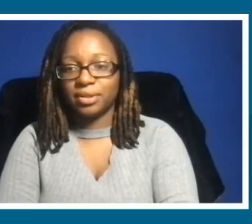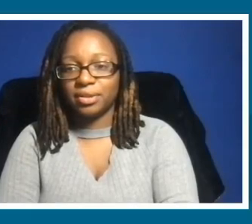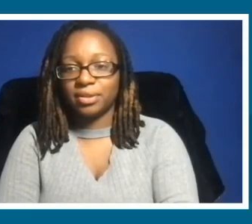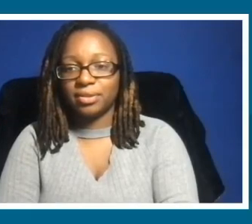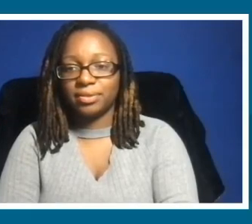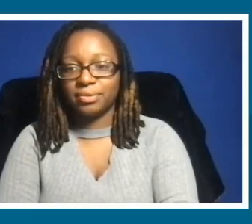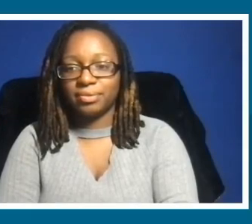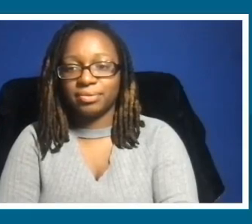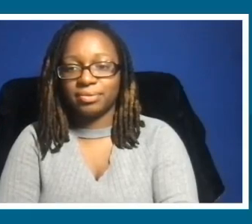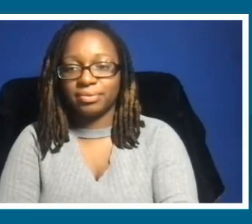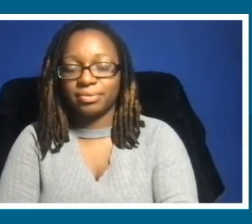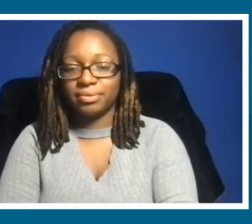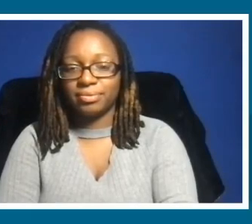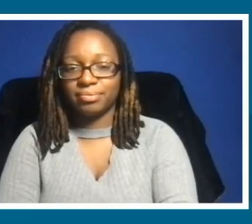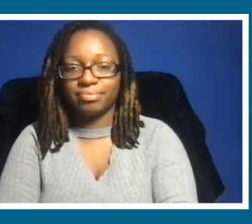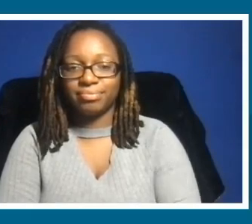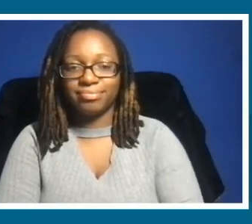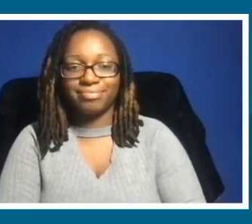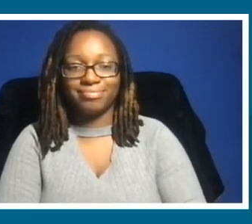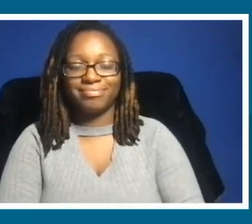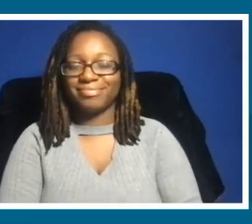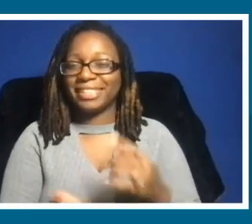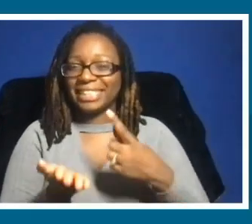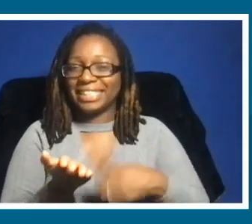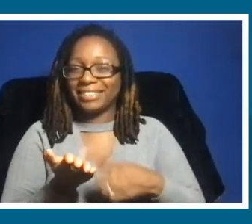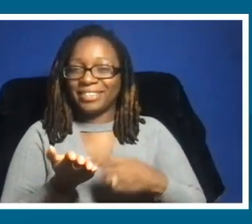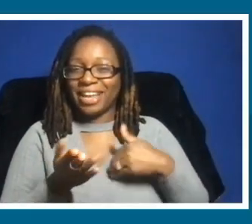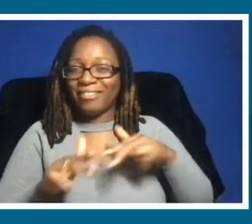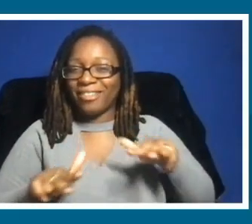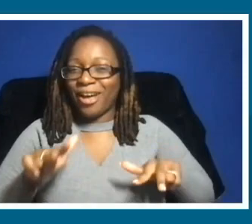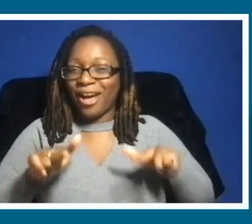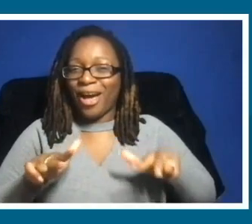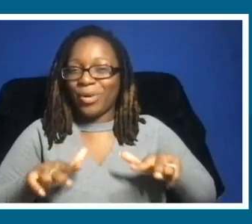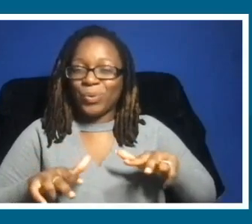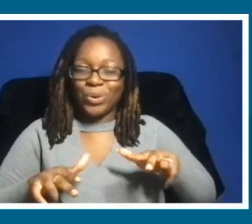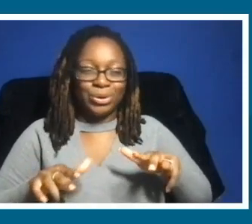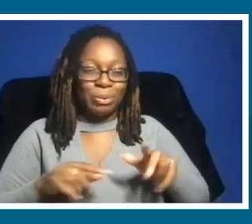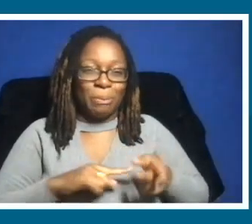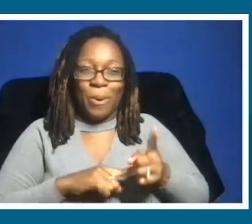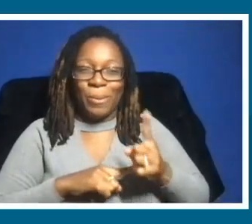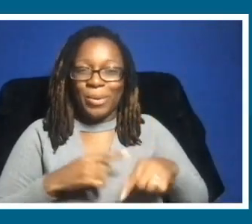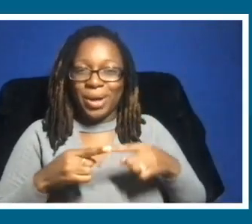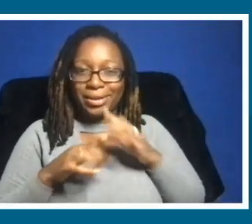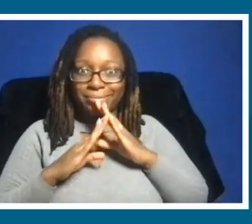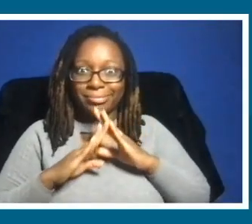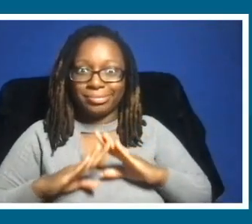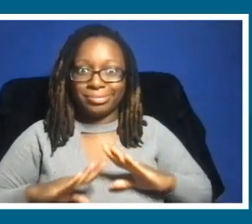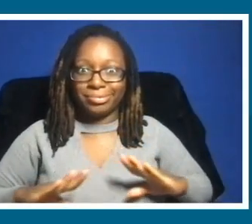This is that wait time that's so awkward, and it's even worse in the virtual environment.